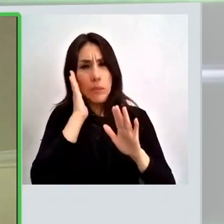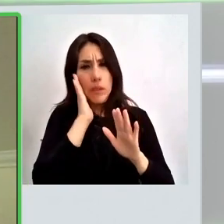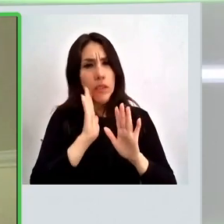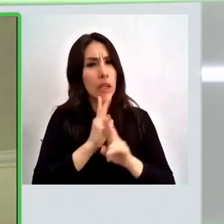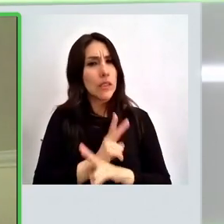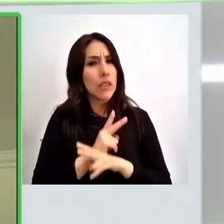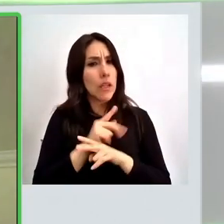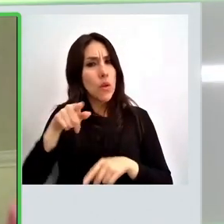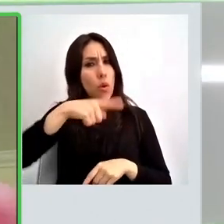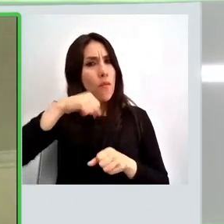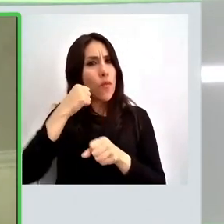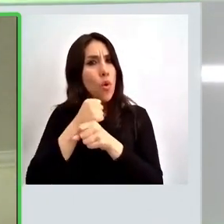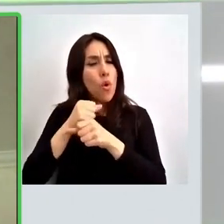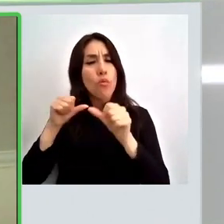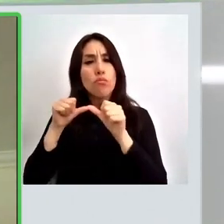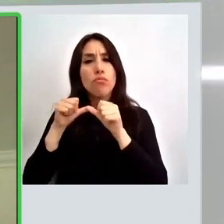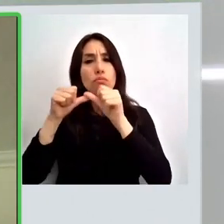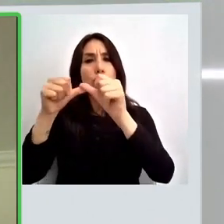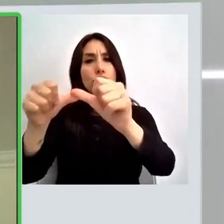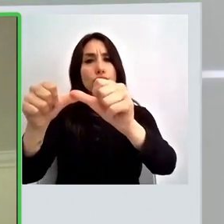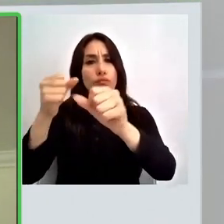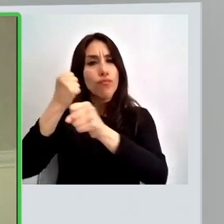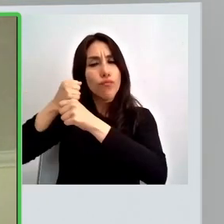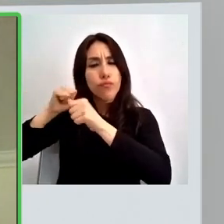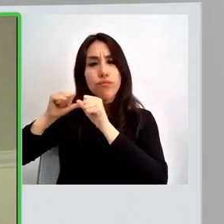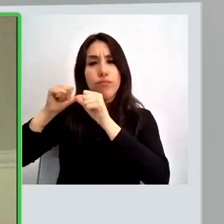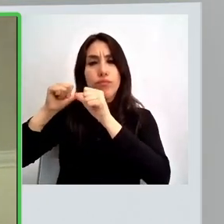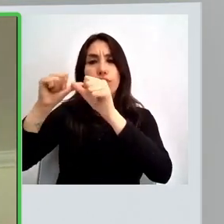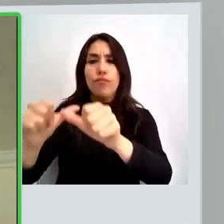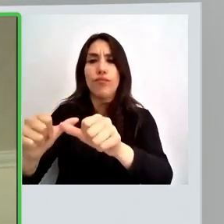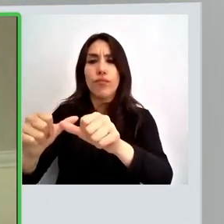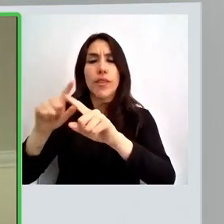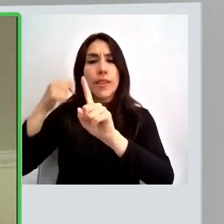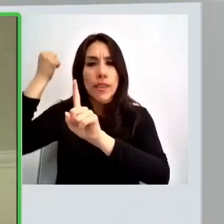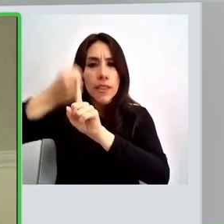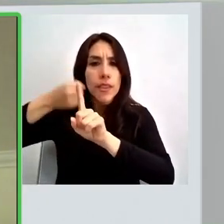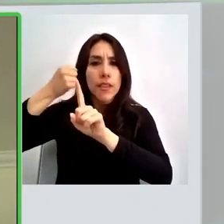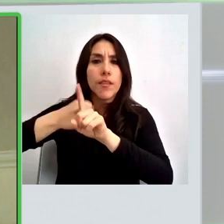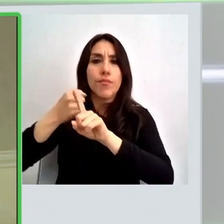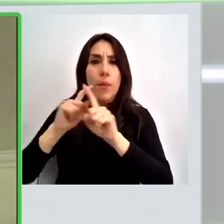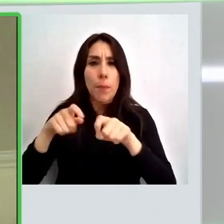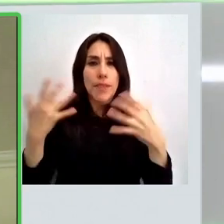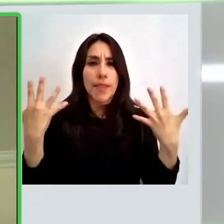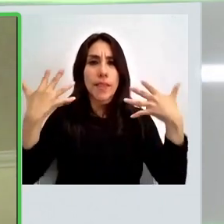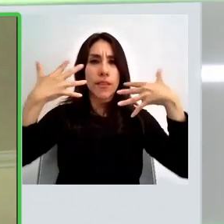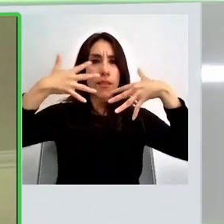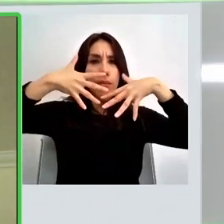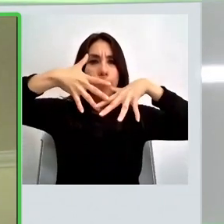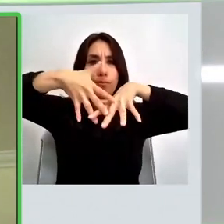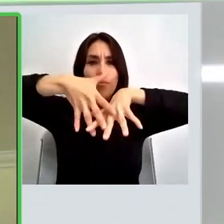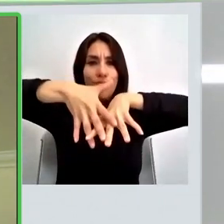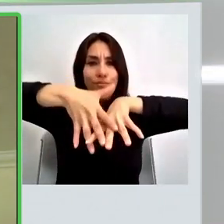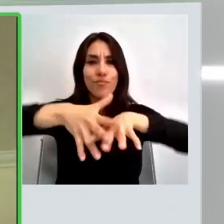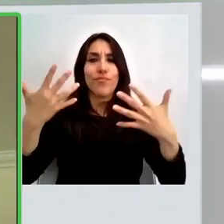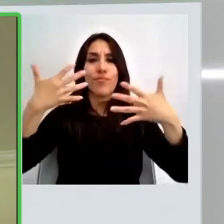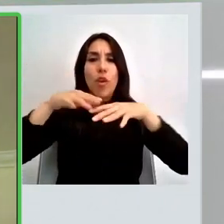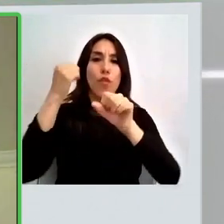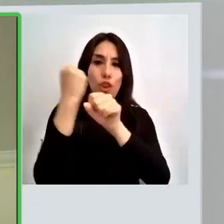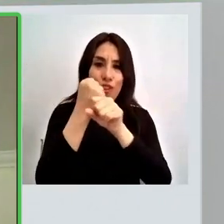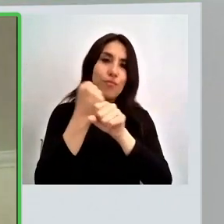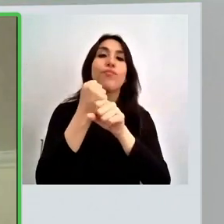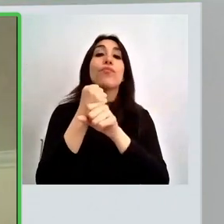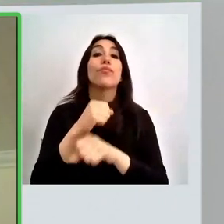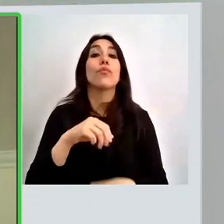disabilities. So are we now going to have separate workplaces for persons with disabilities to work from home and not